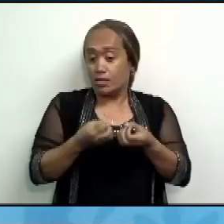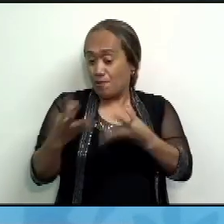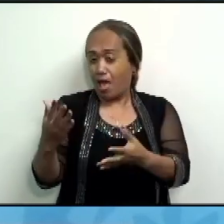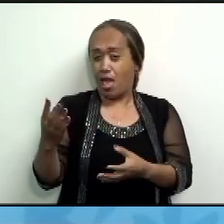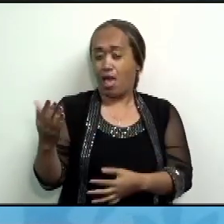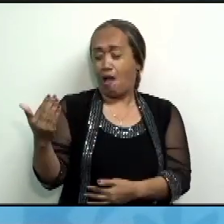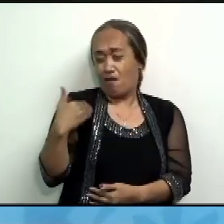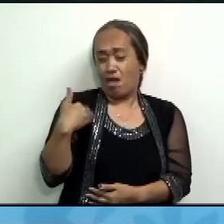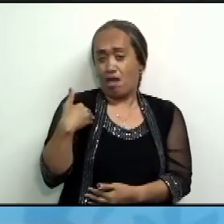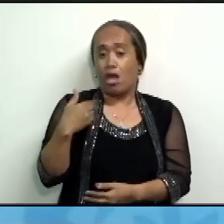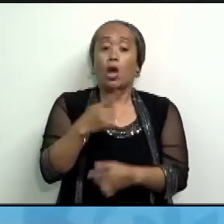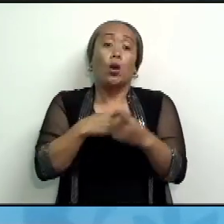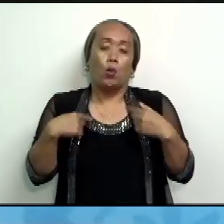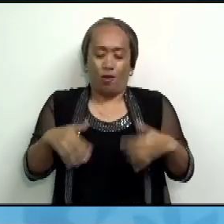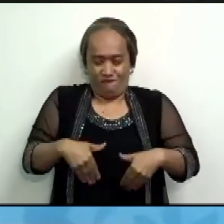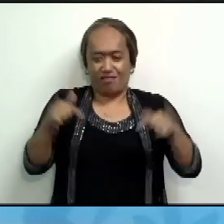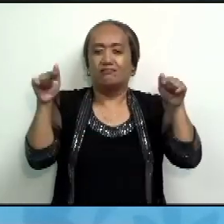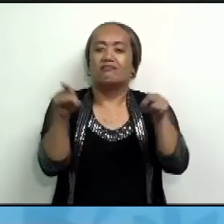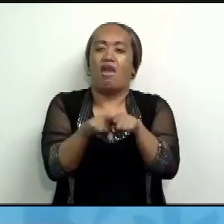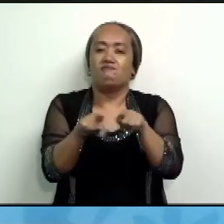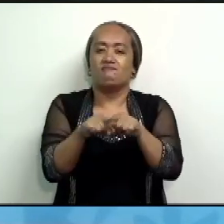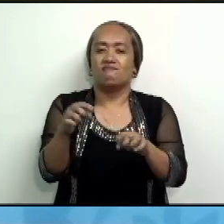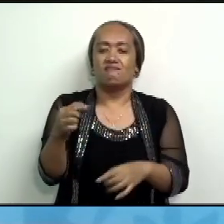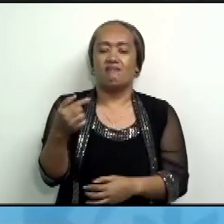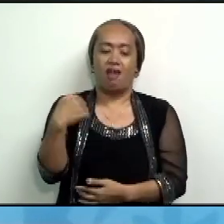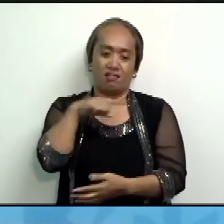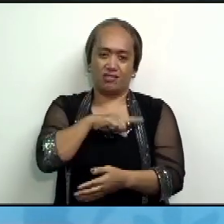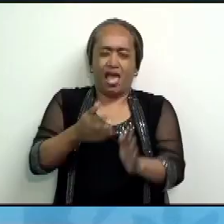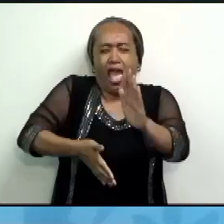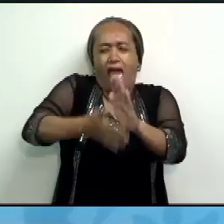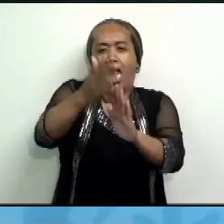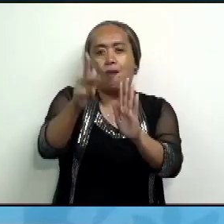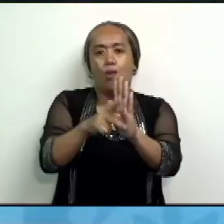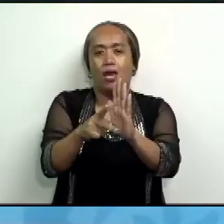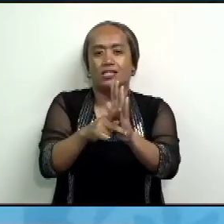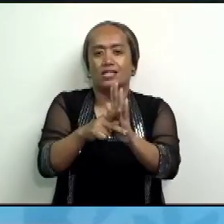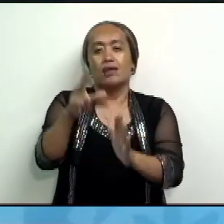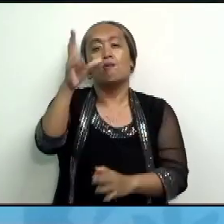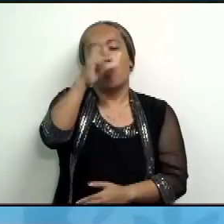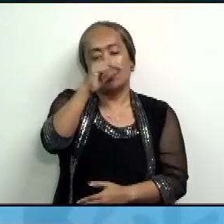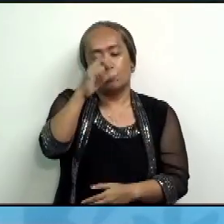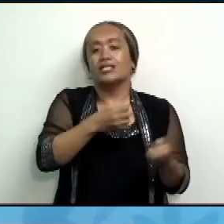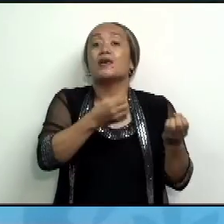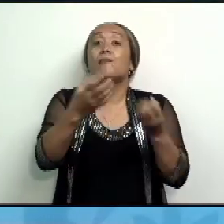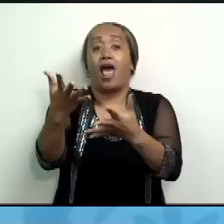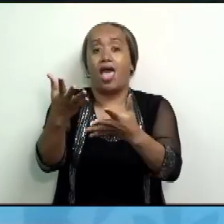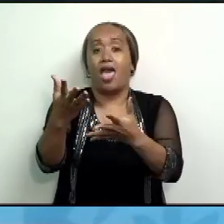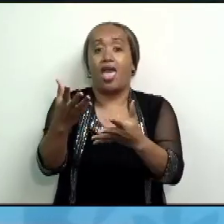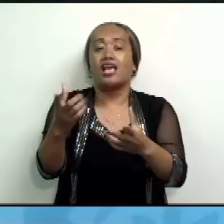affected, we feel it here through higher prices and possible supply